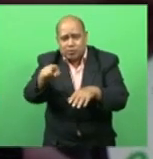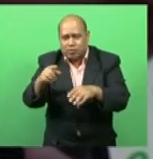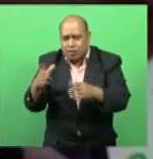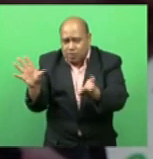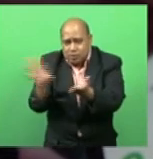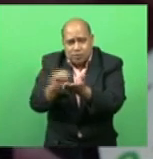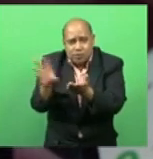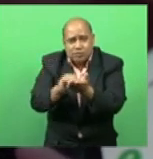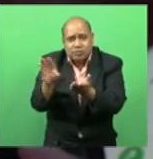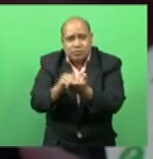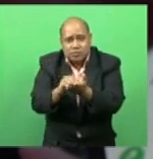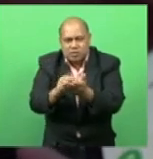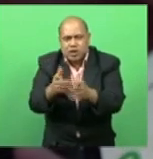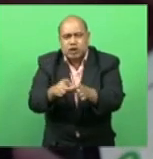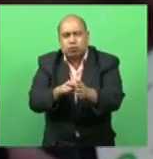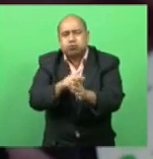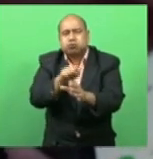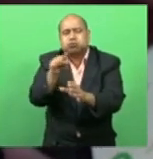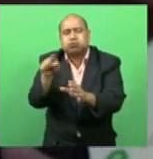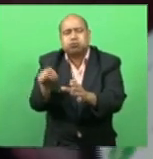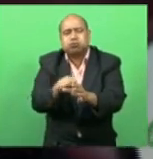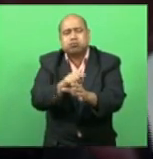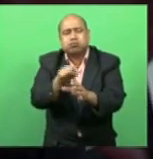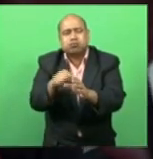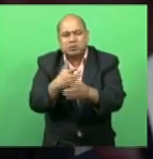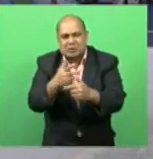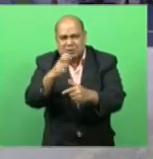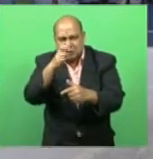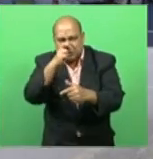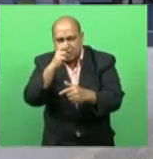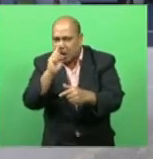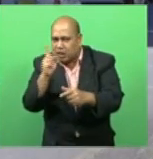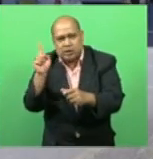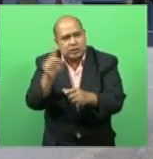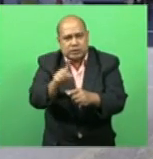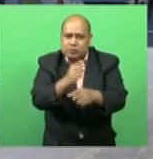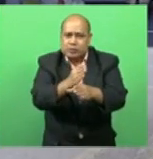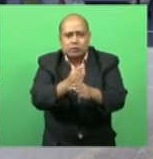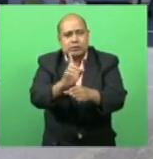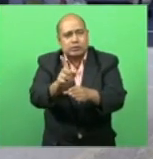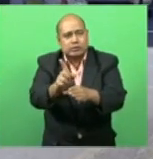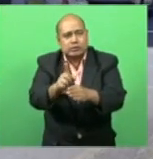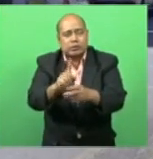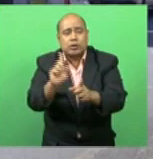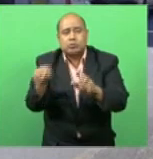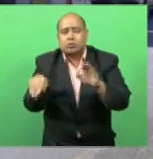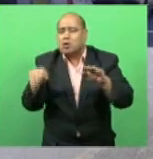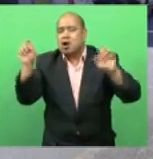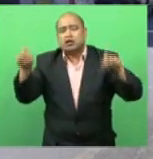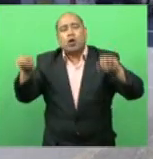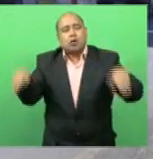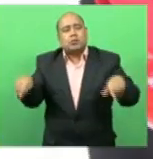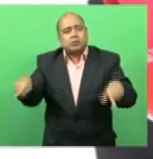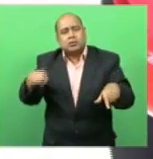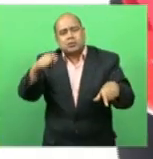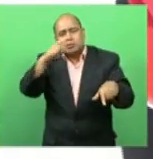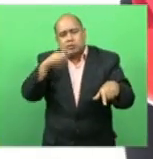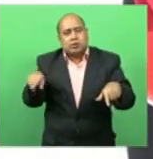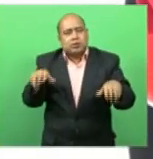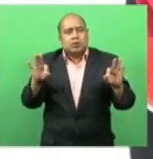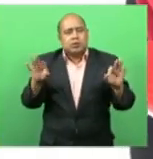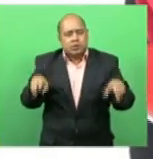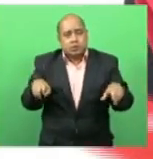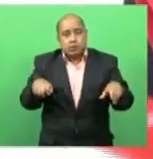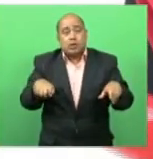in movement, people working from home and a general inability of people to be out and about, many have turned to the internet to stay in